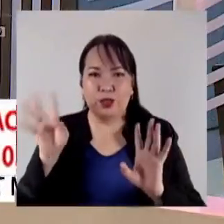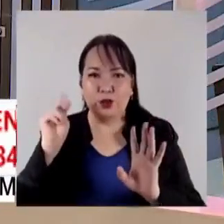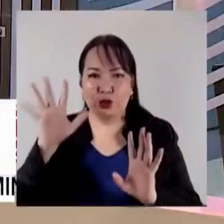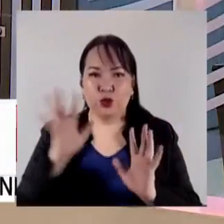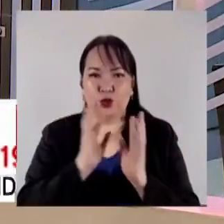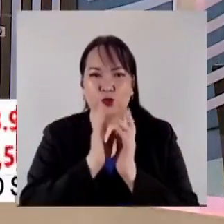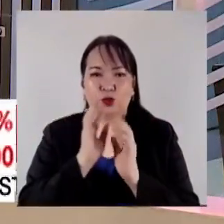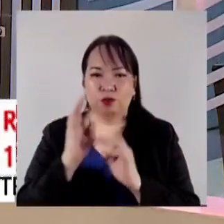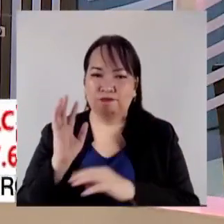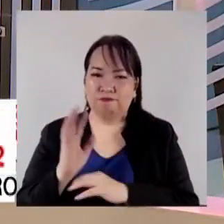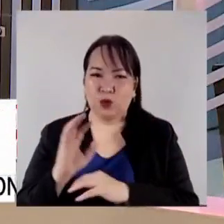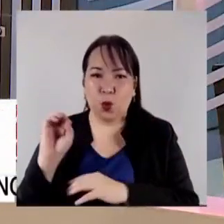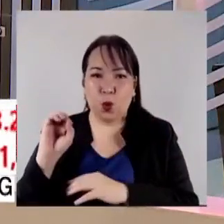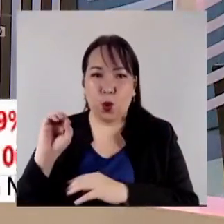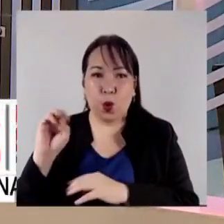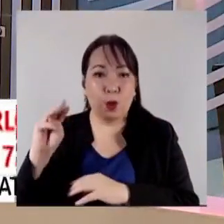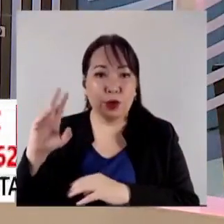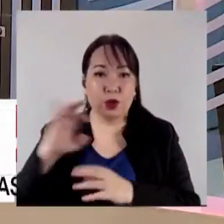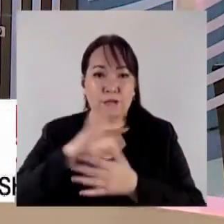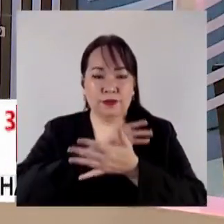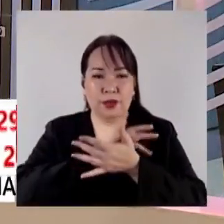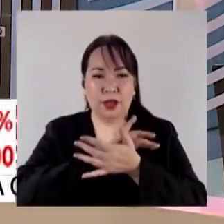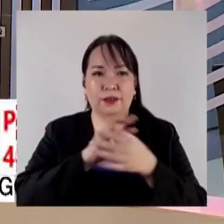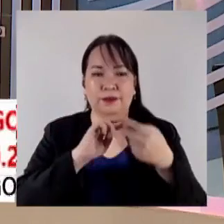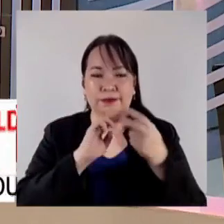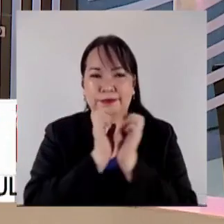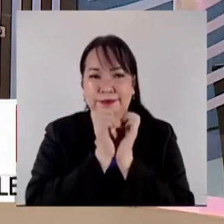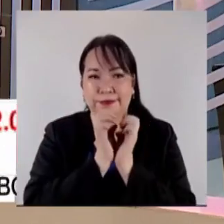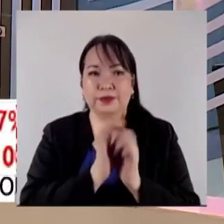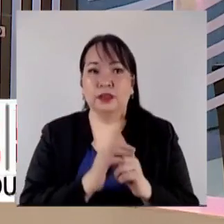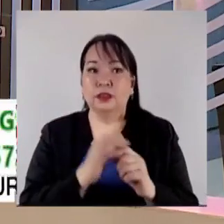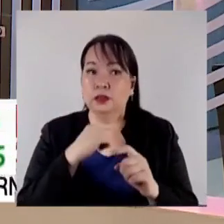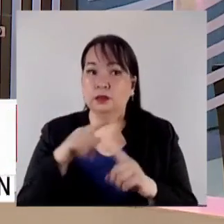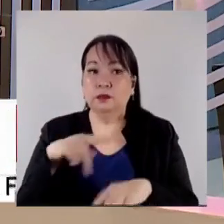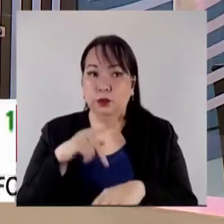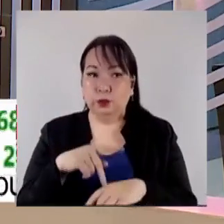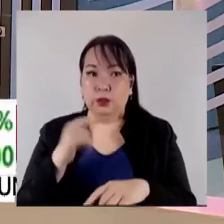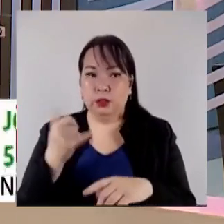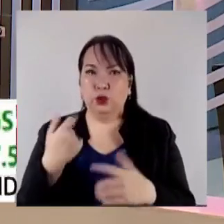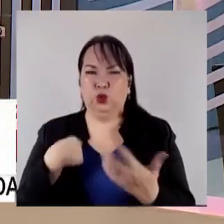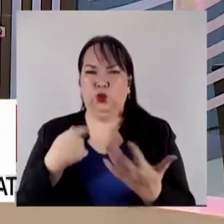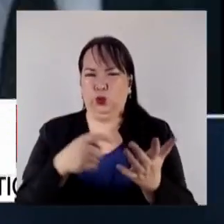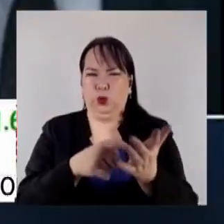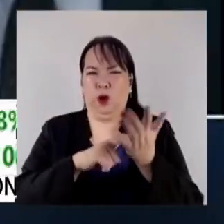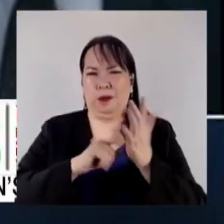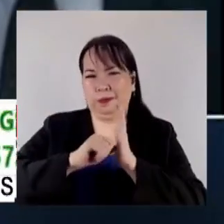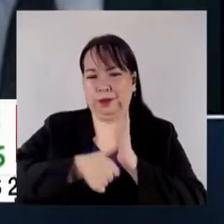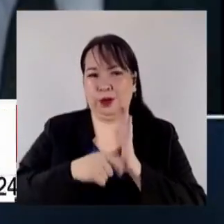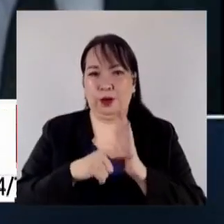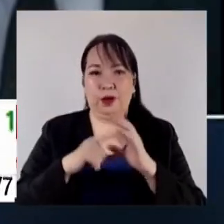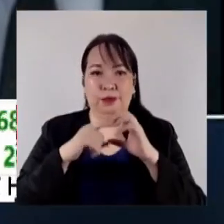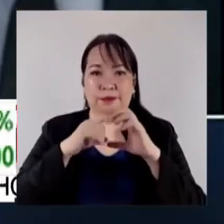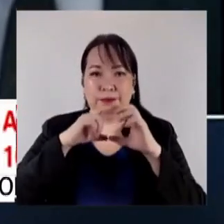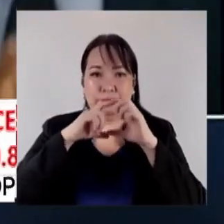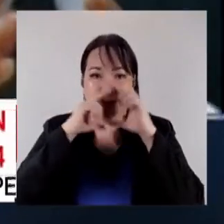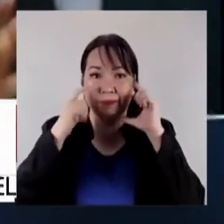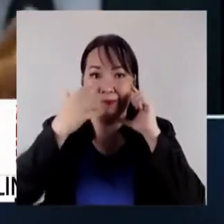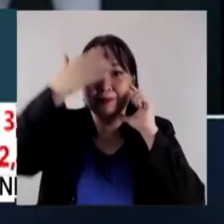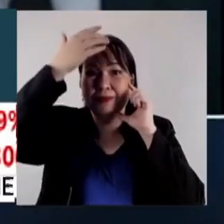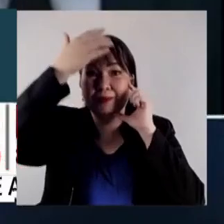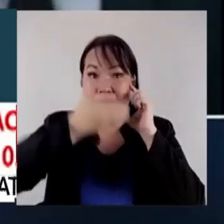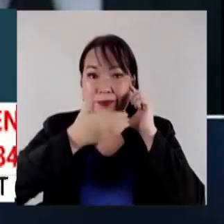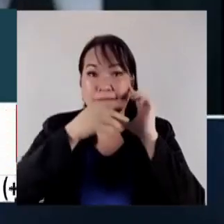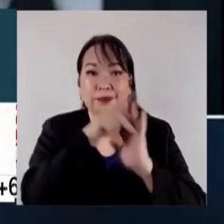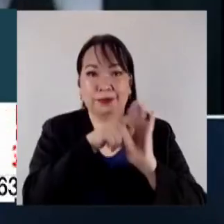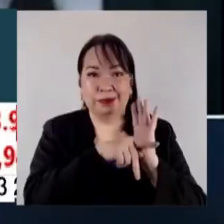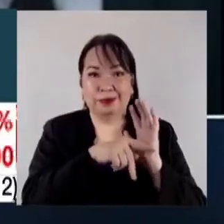The World Health Organization believes the Philippines doesn't need to reimpose its face shield policy yet, despite the threat of the Omicron variant.